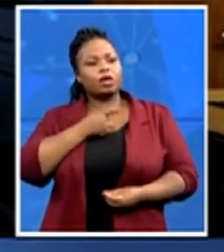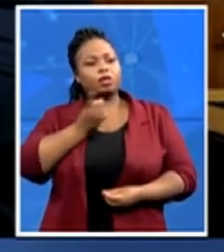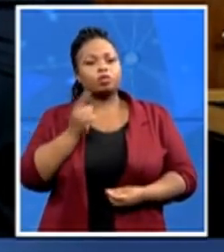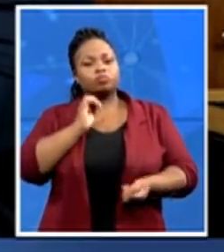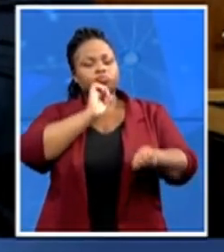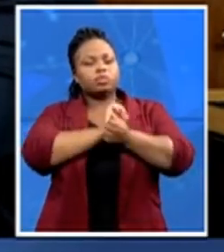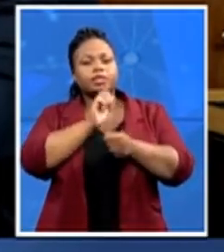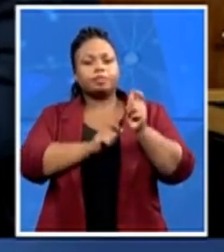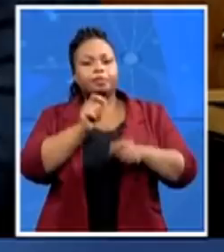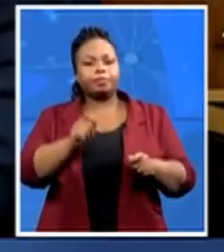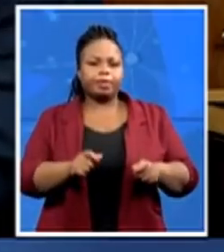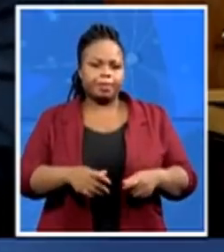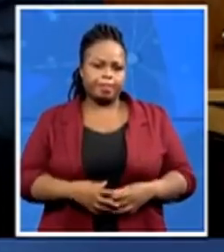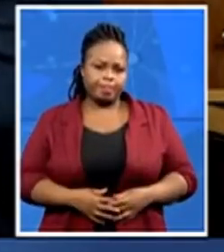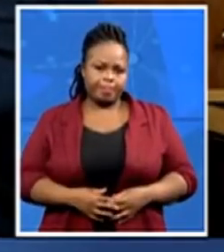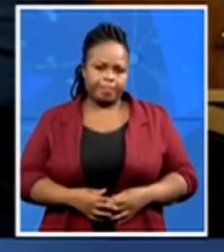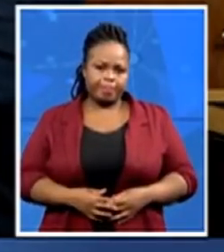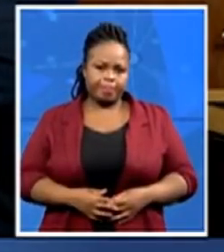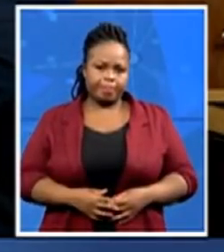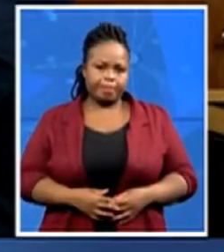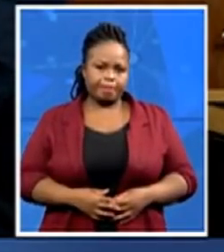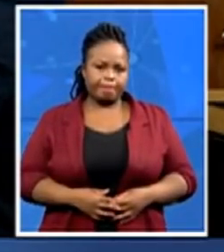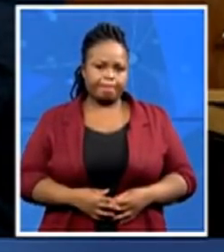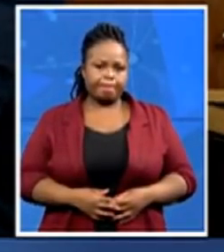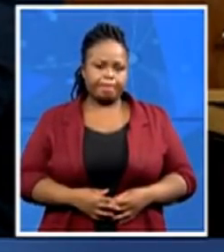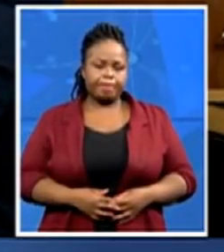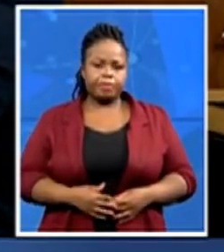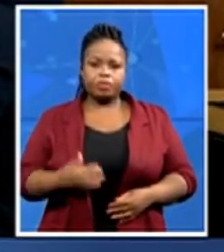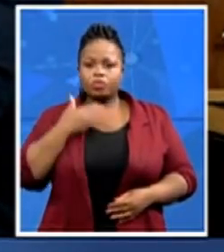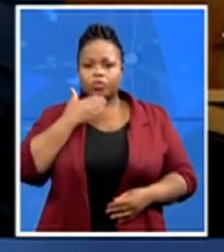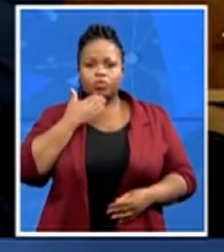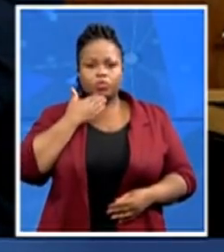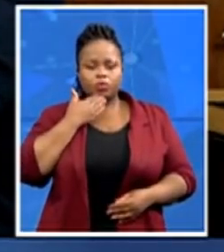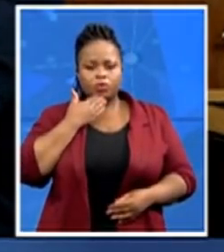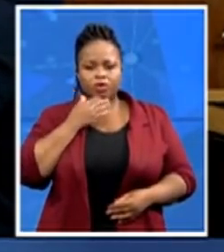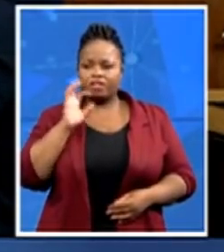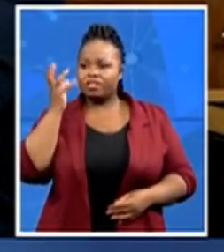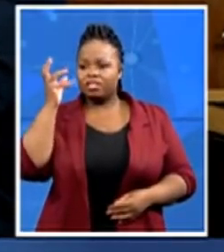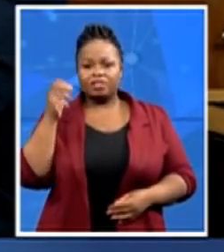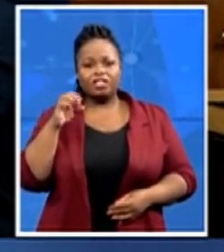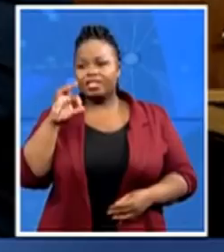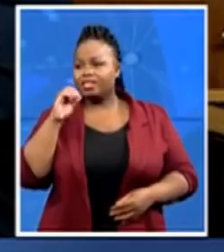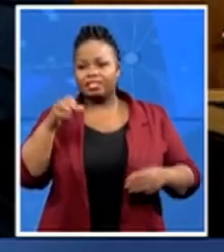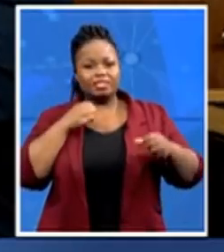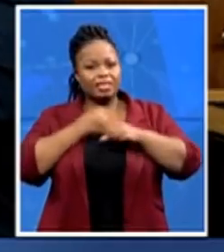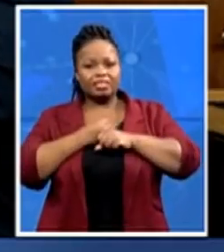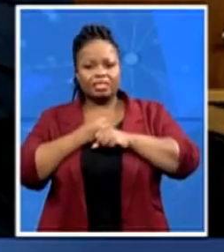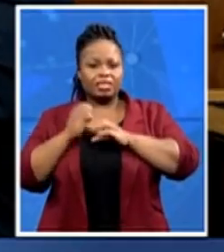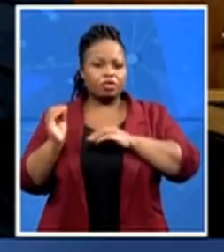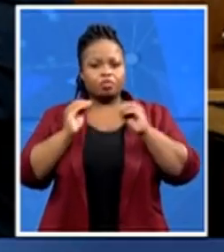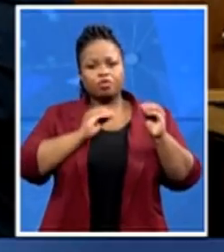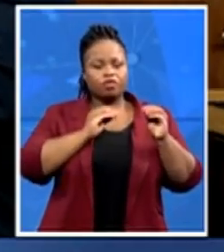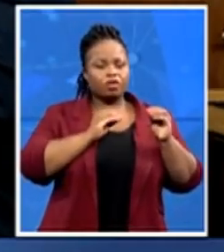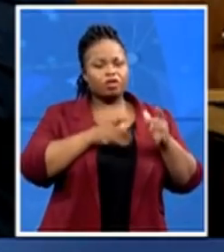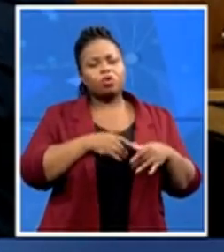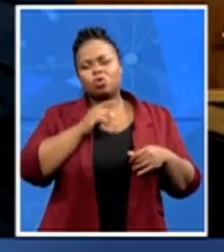have roots in the Free State and married for 30 years and people dependent on them and all the personal circumstances would be a gross injustice not to